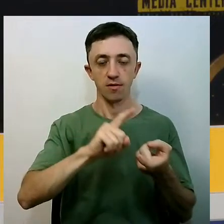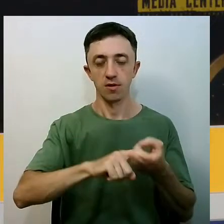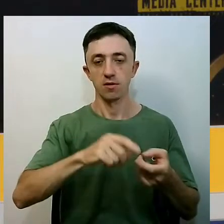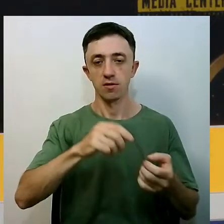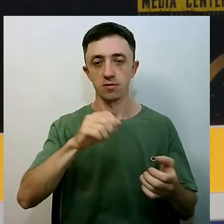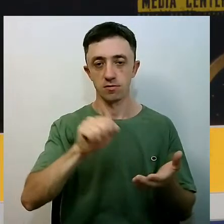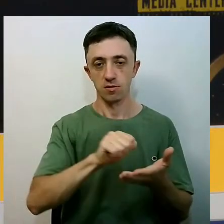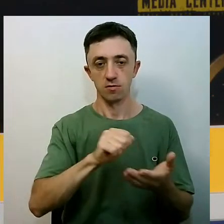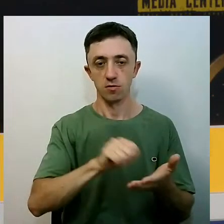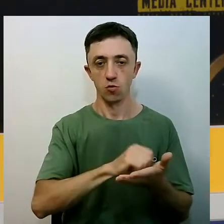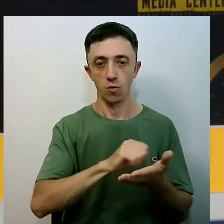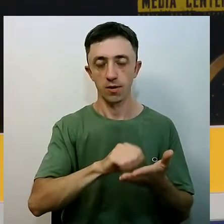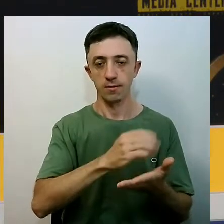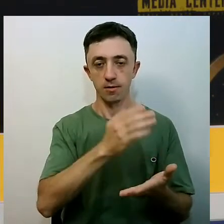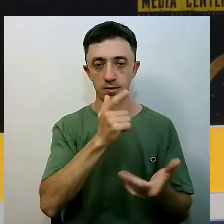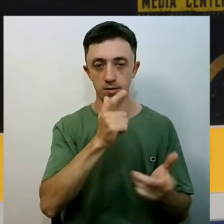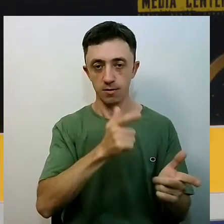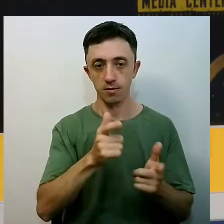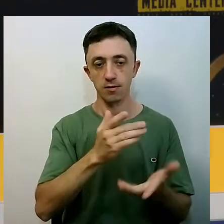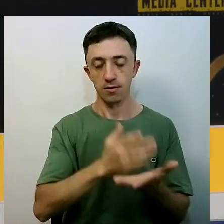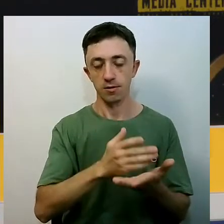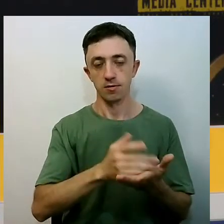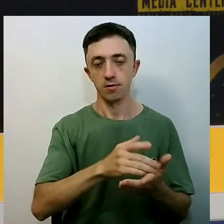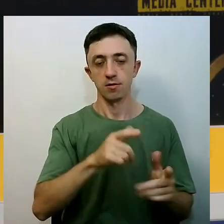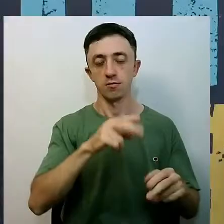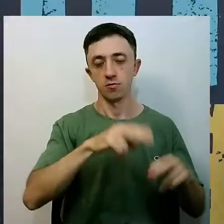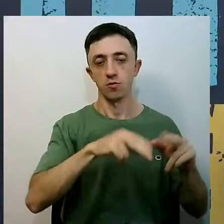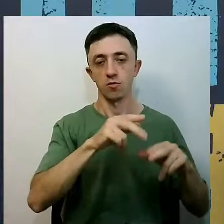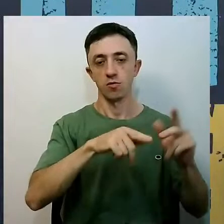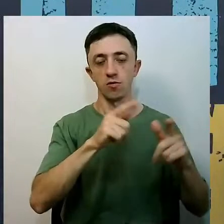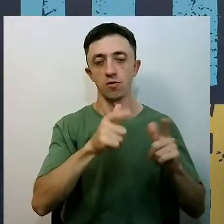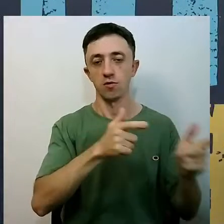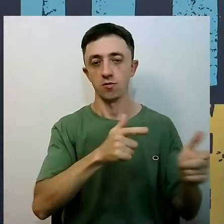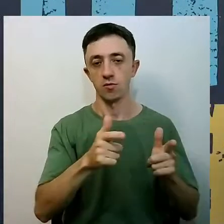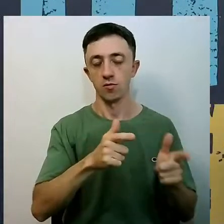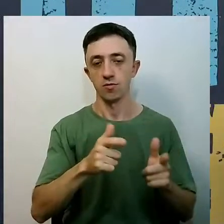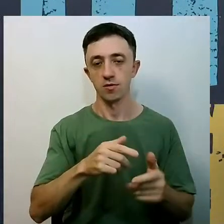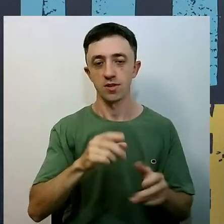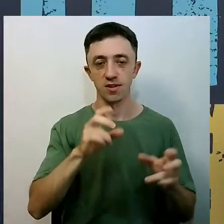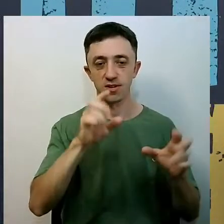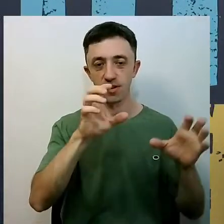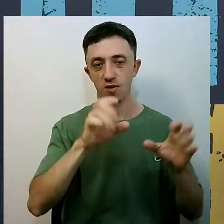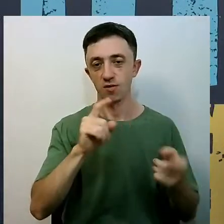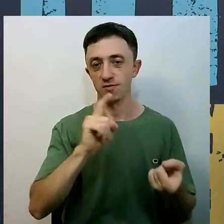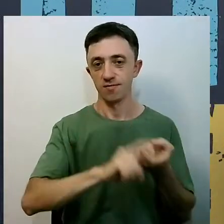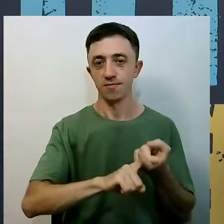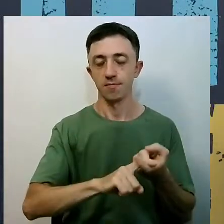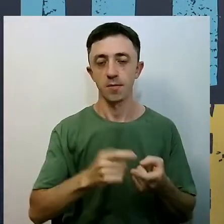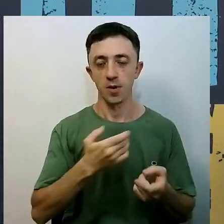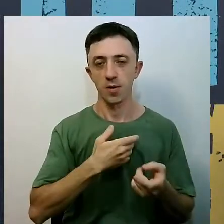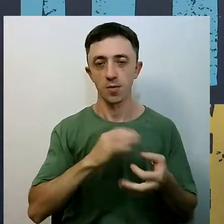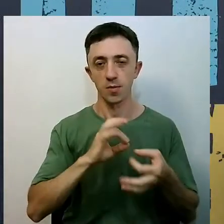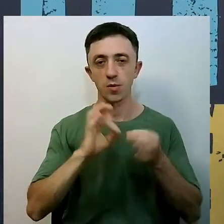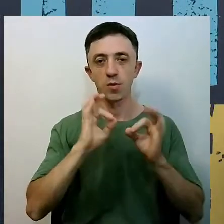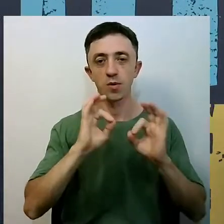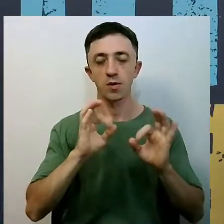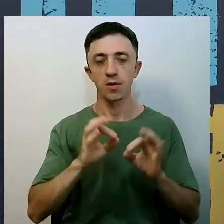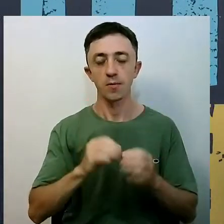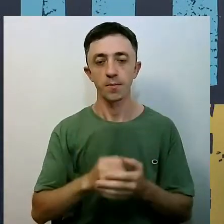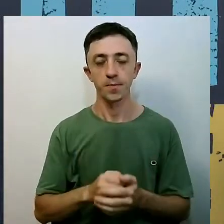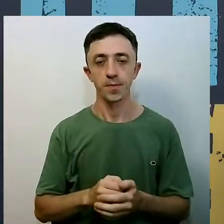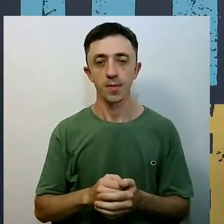able to build, to construct following the rules and laws. But this is a very simple approach to this. Could